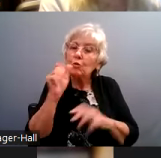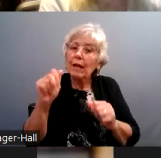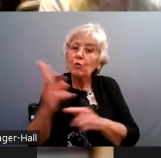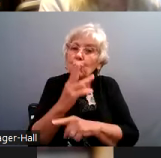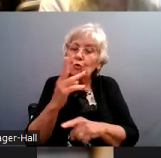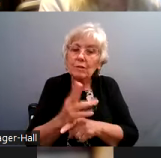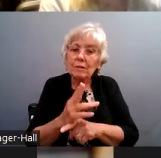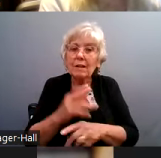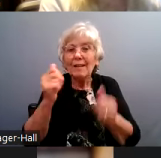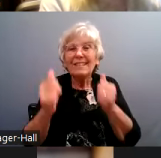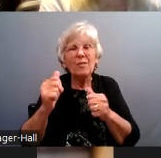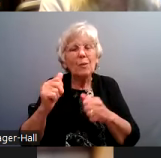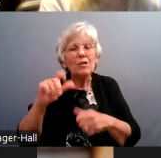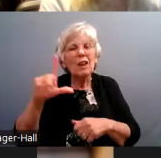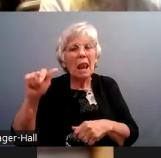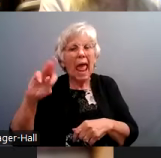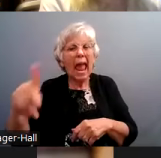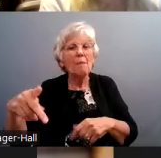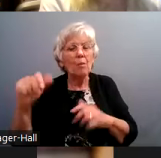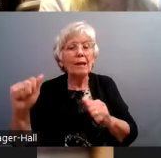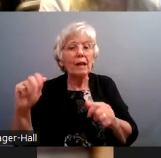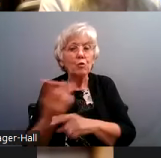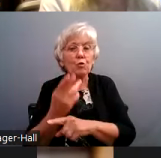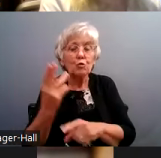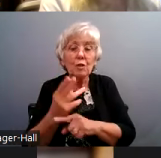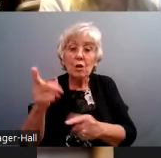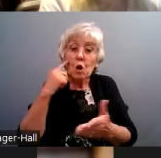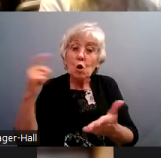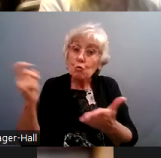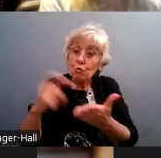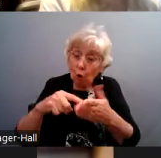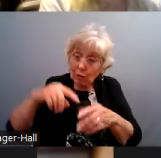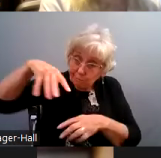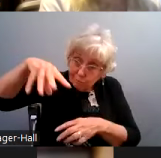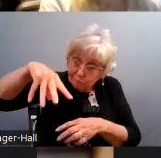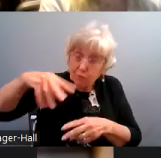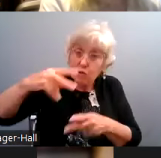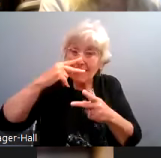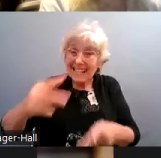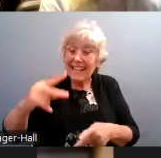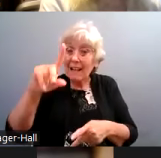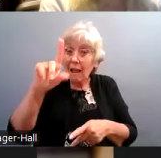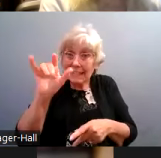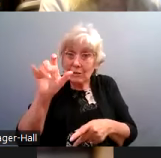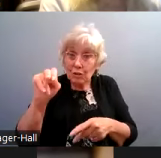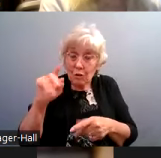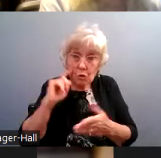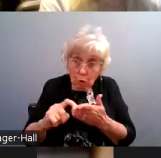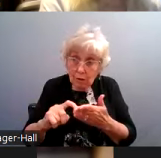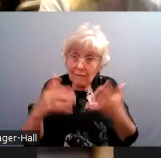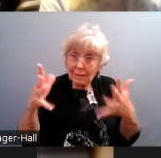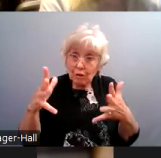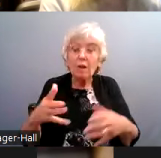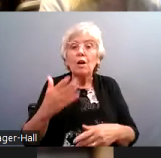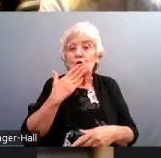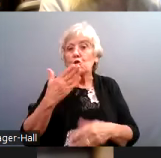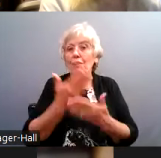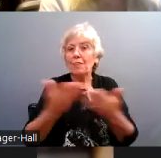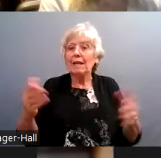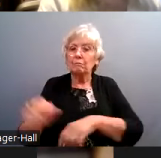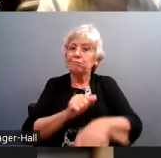lamps that we could use. And once you notice the lesions, wearing gloves would be a good thing at that point, because